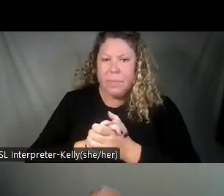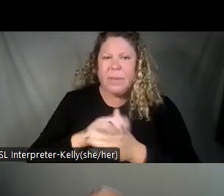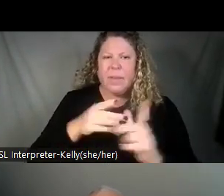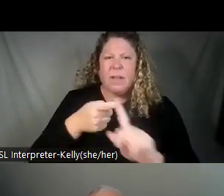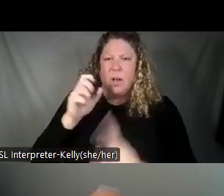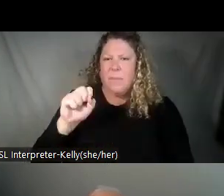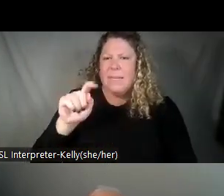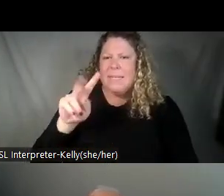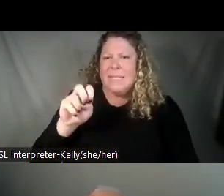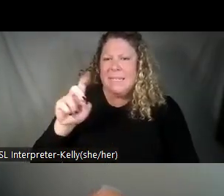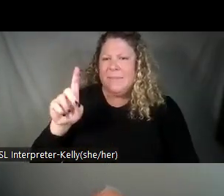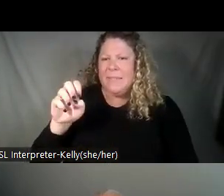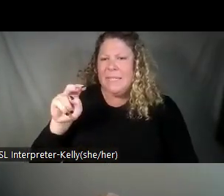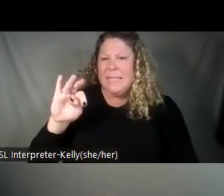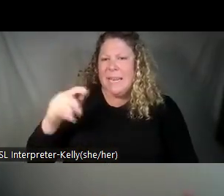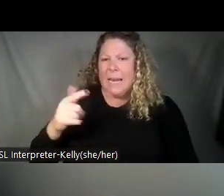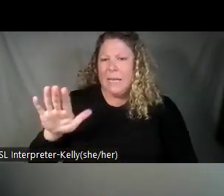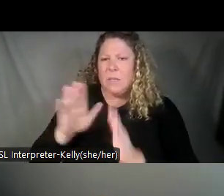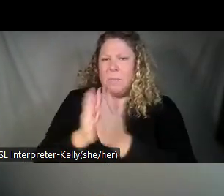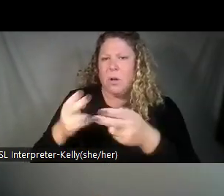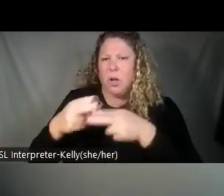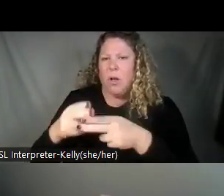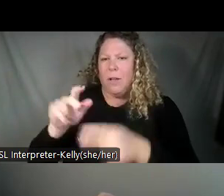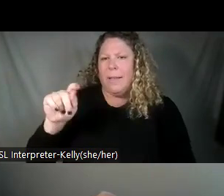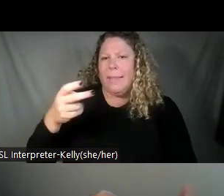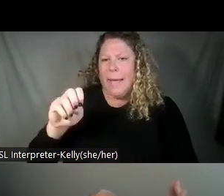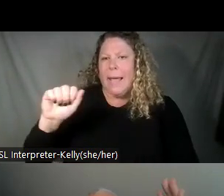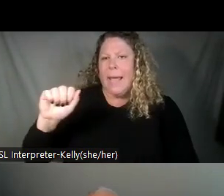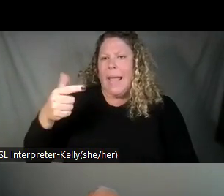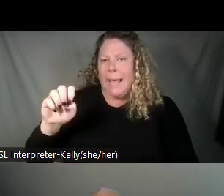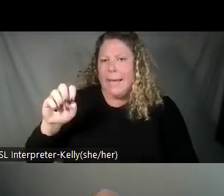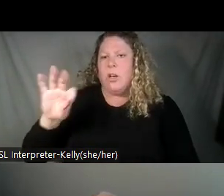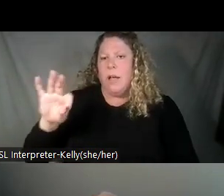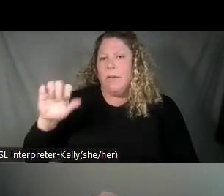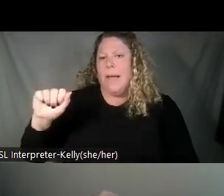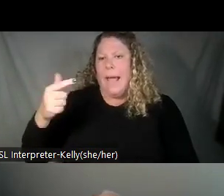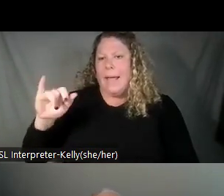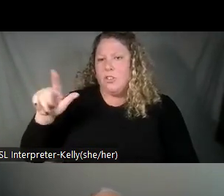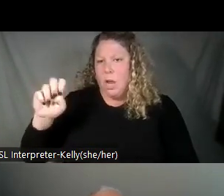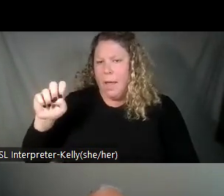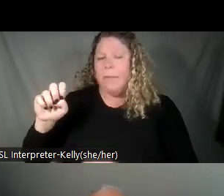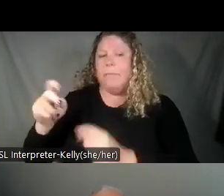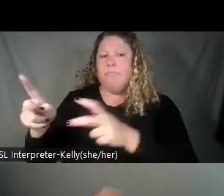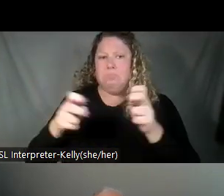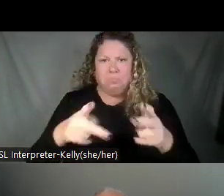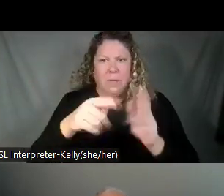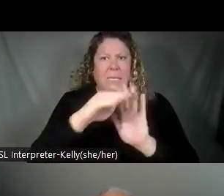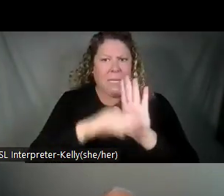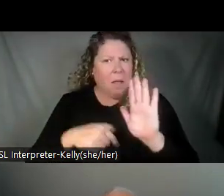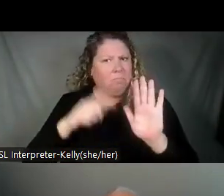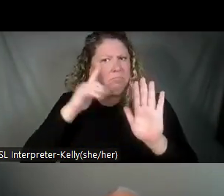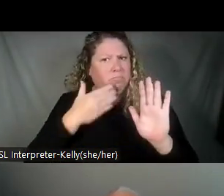book, The Age of Agile. I pulled these out. I think this is a really good list. He specifically talks